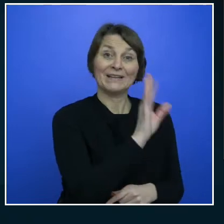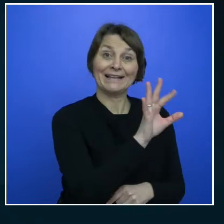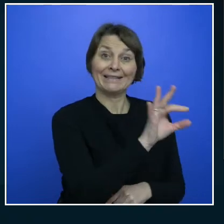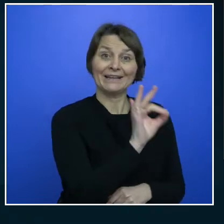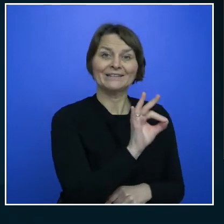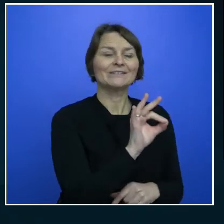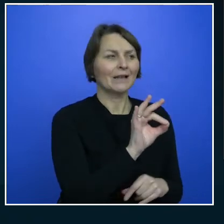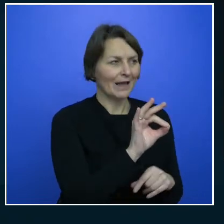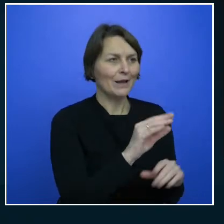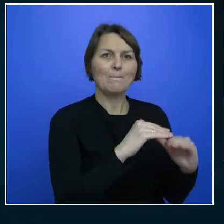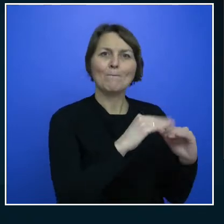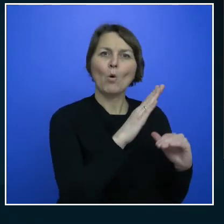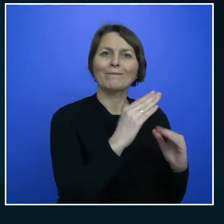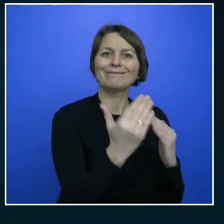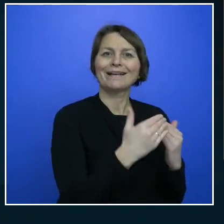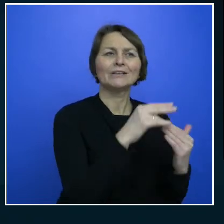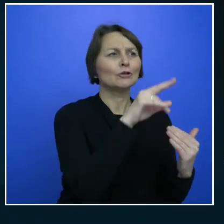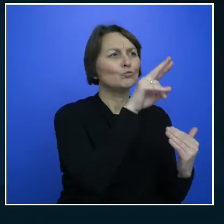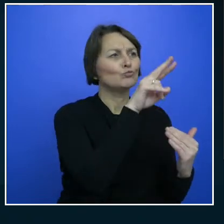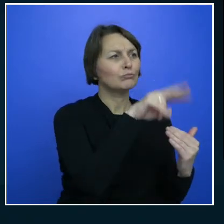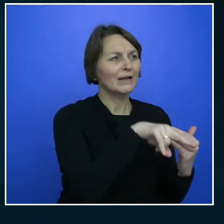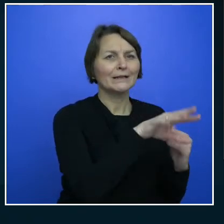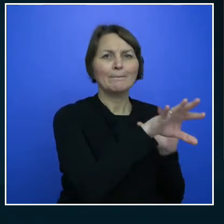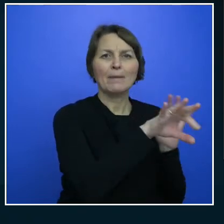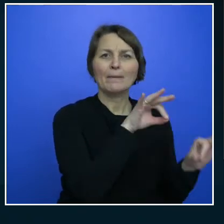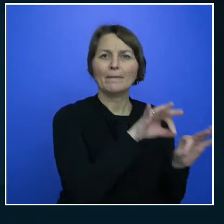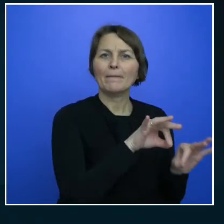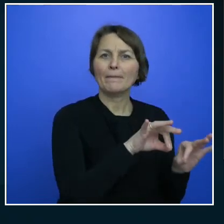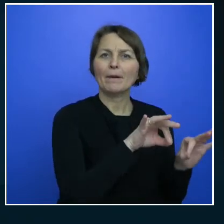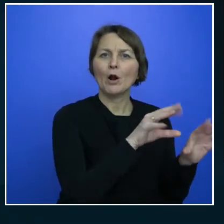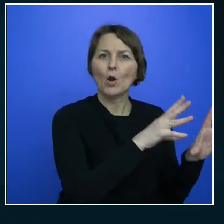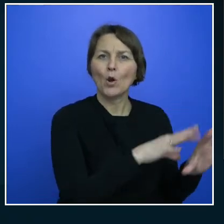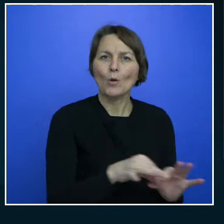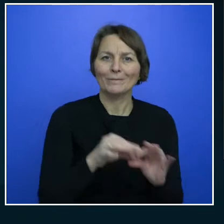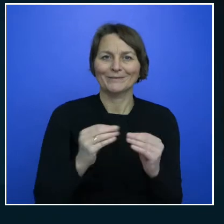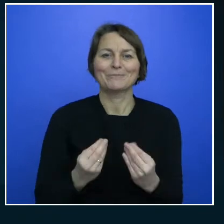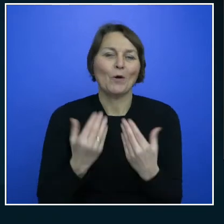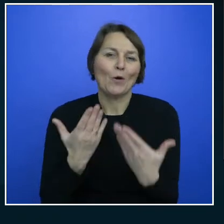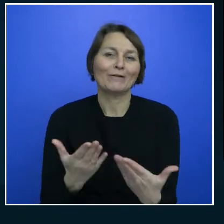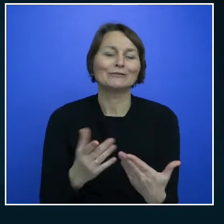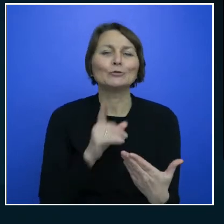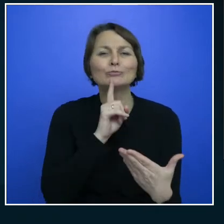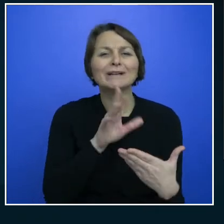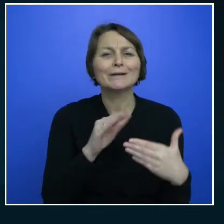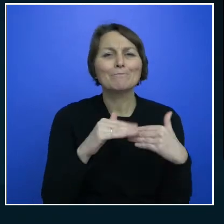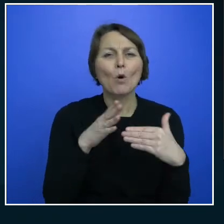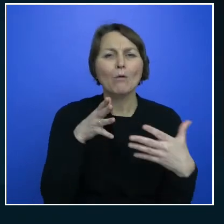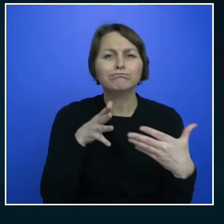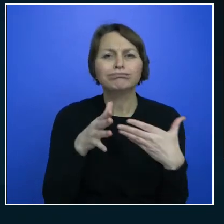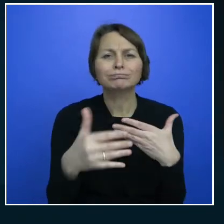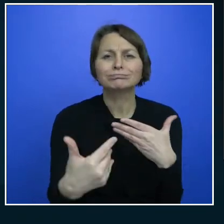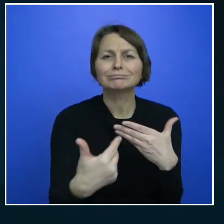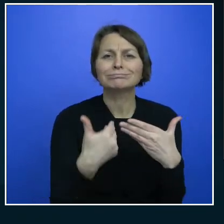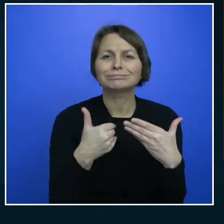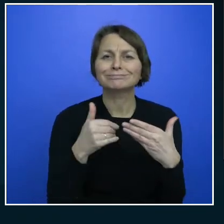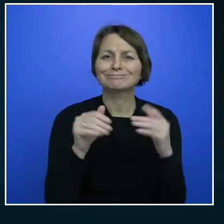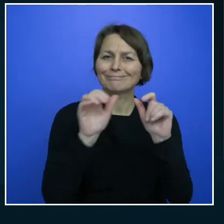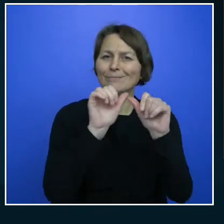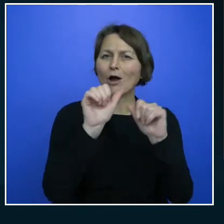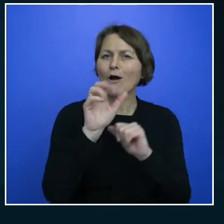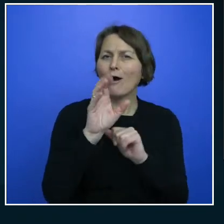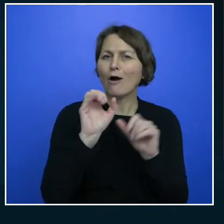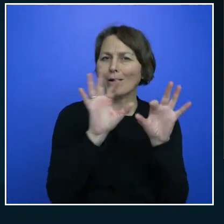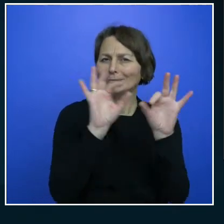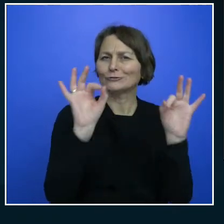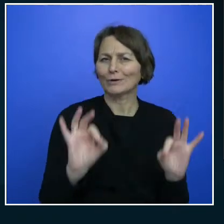and much more easy to author. So it's basically a transparent layer on top of ARM templates. And as we'll see in a demo, it